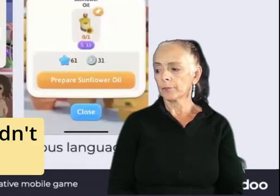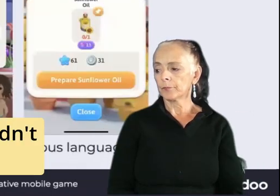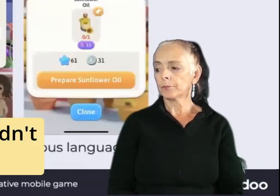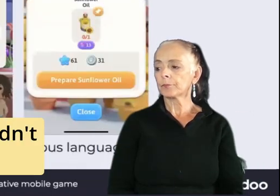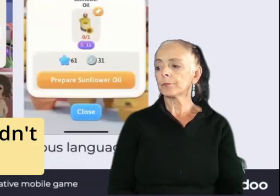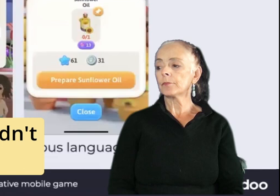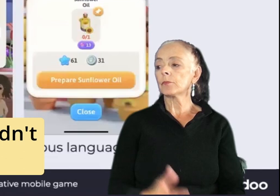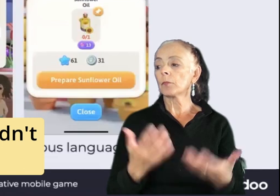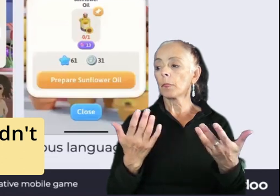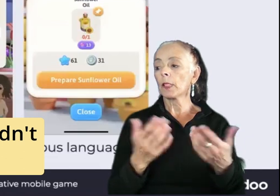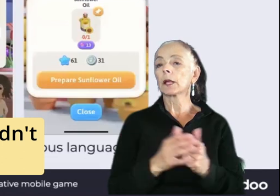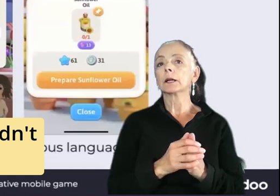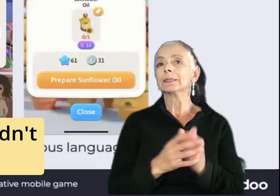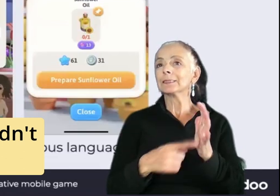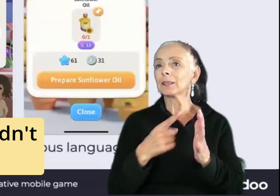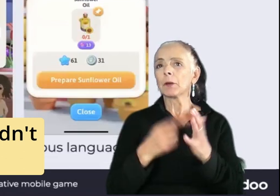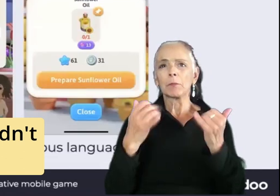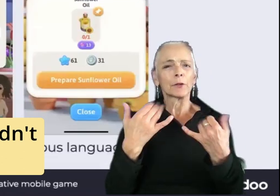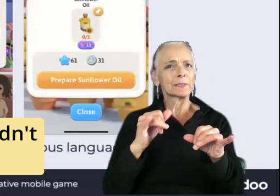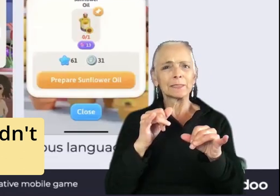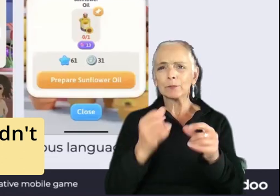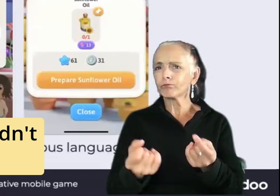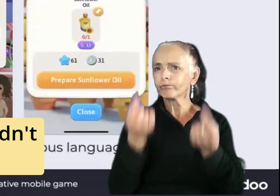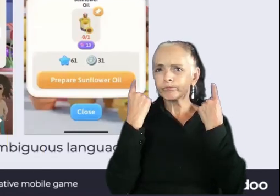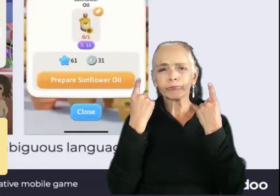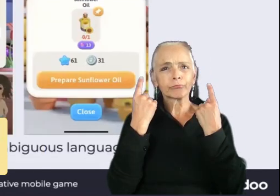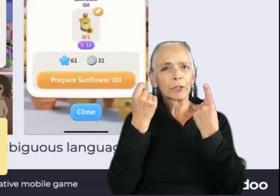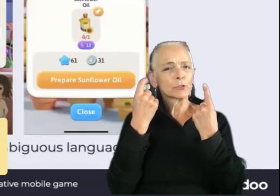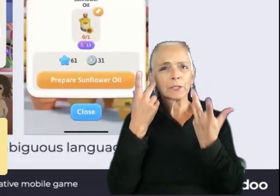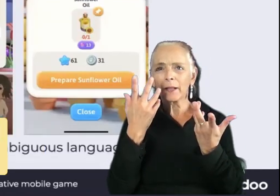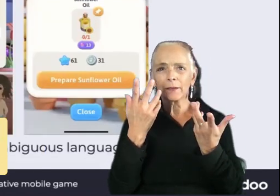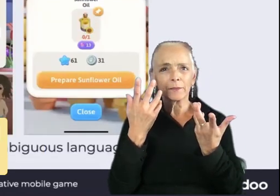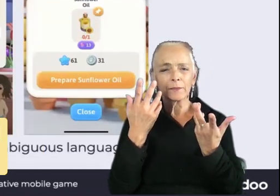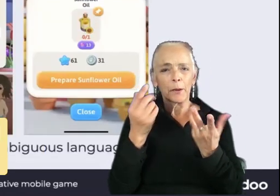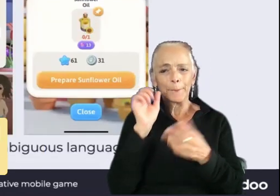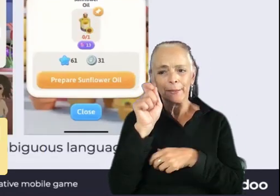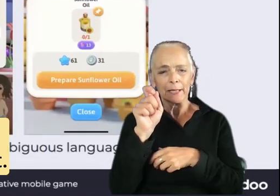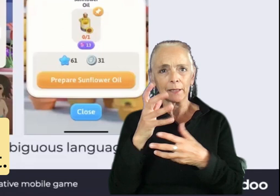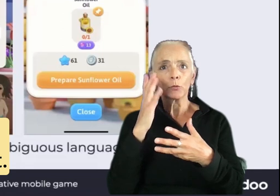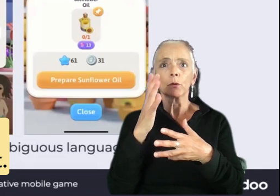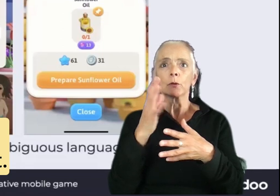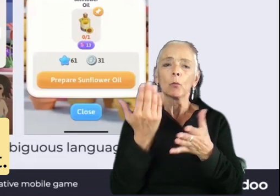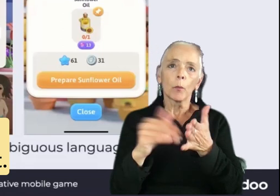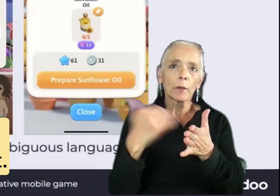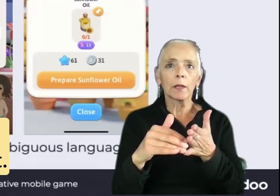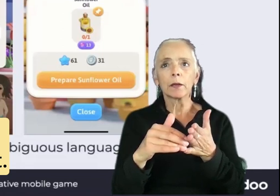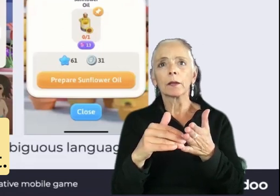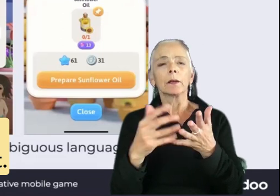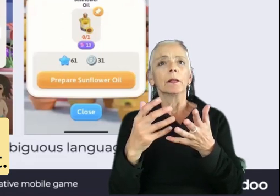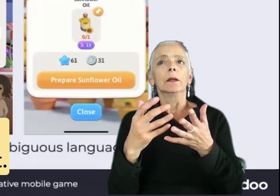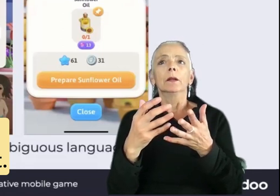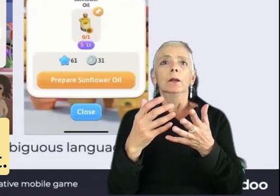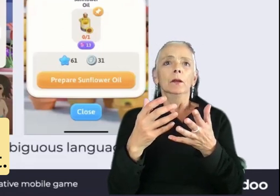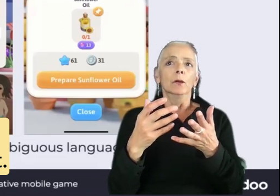despite this, sometimes players didn't really grasp the concept of pinning, so they would just repeat this word in confusion.